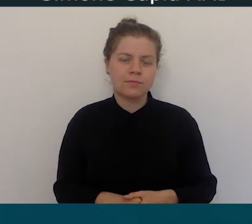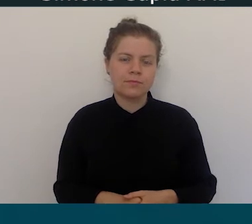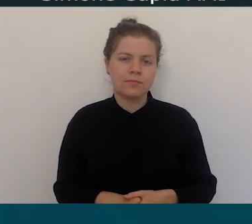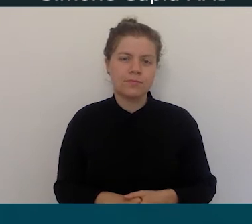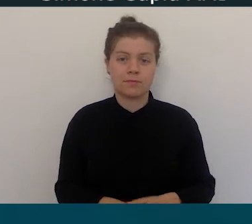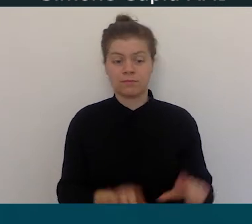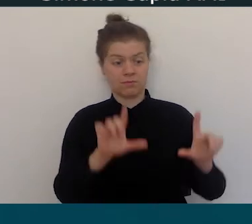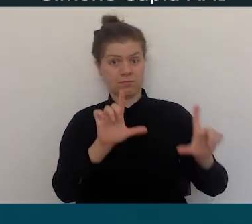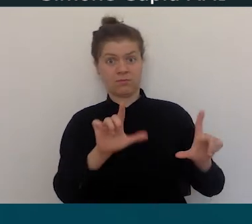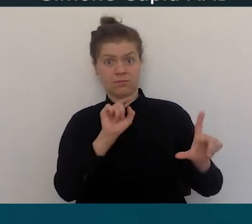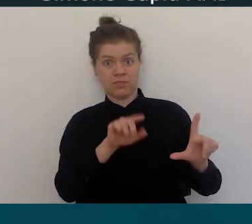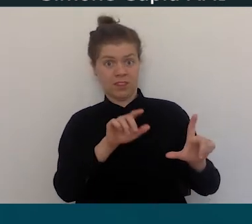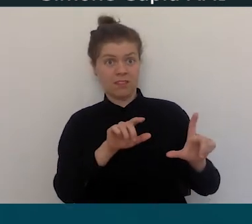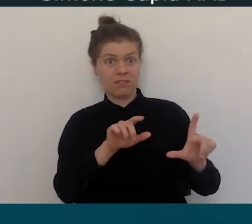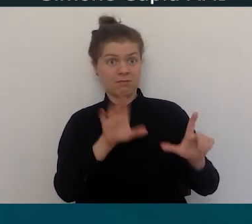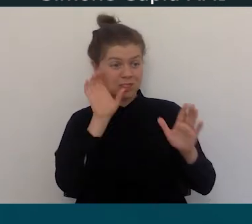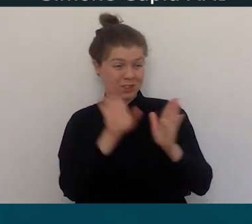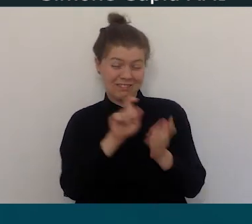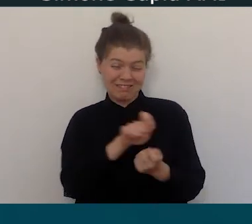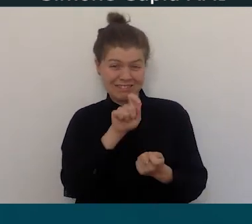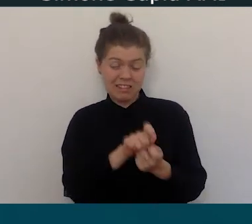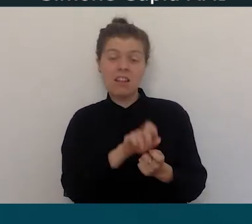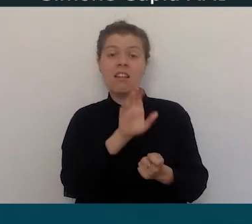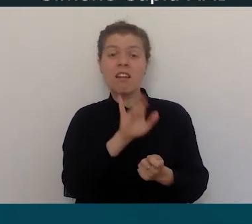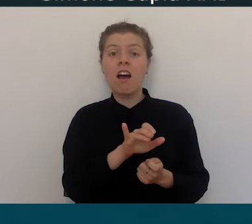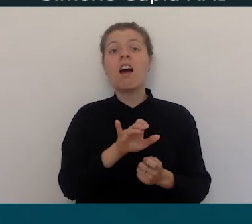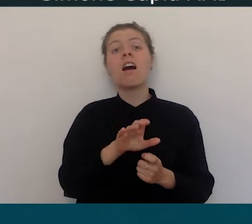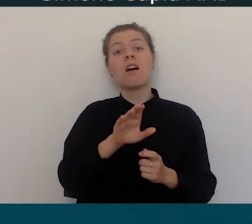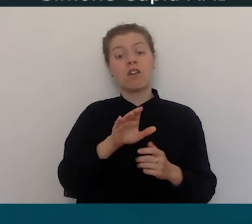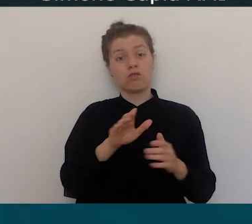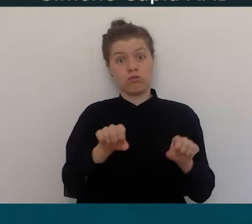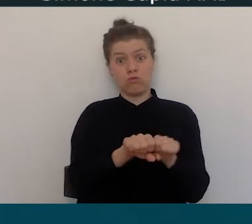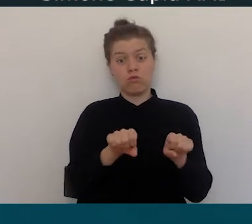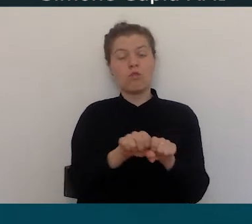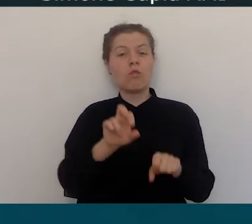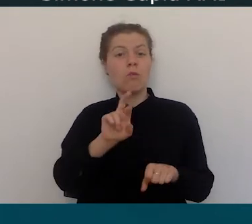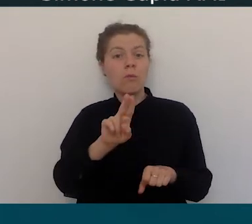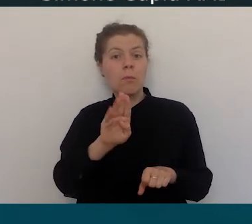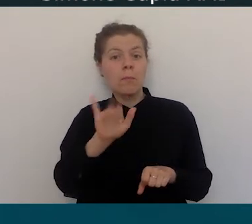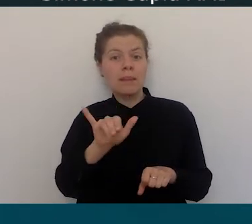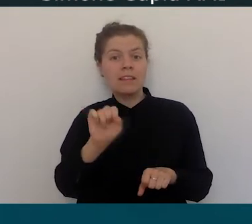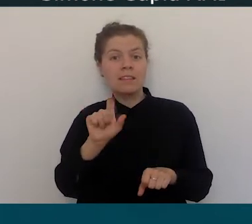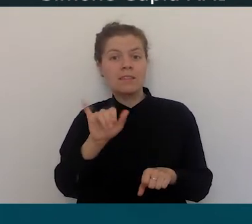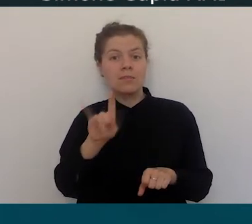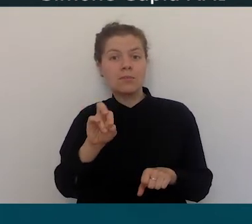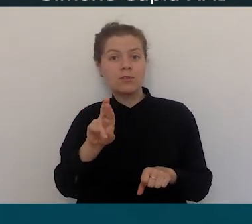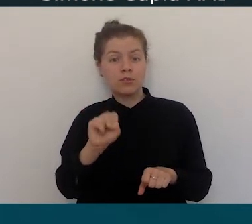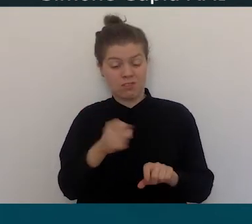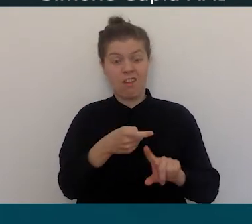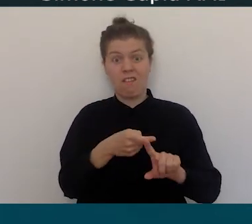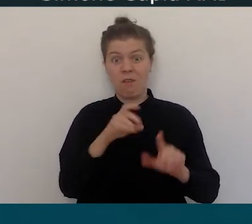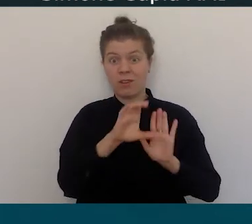These are specifically Dorothy's ruby slippers from The Wizard of Oz. This is a famous piece